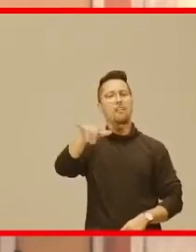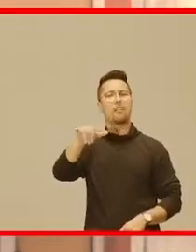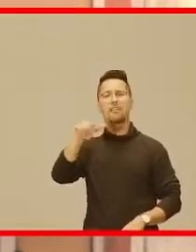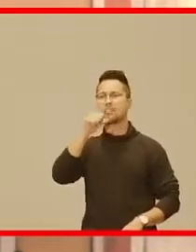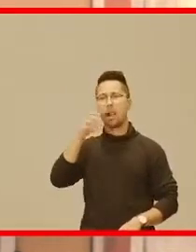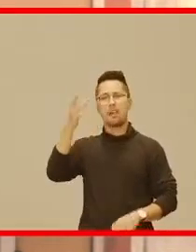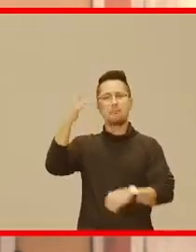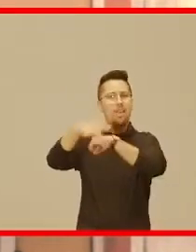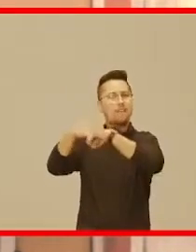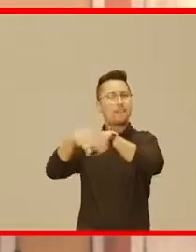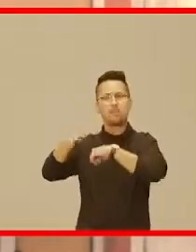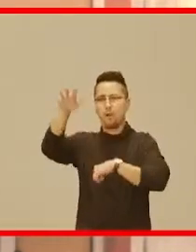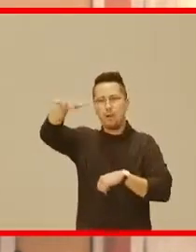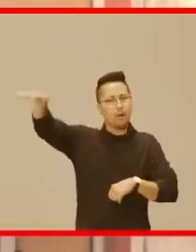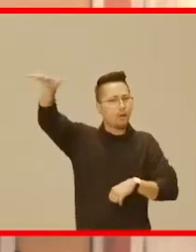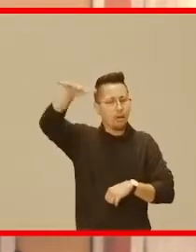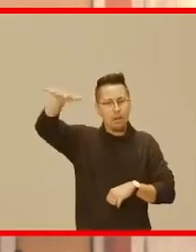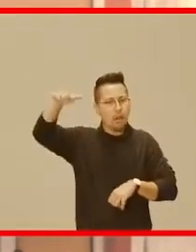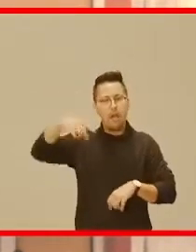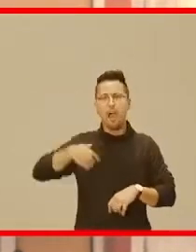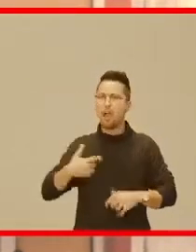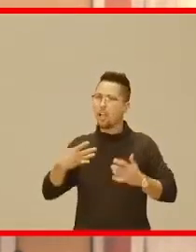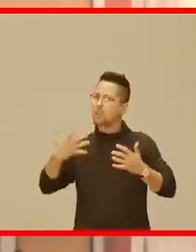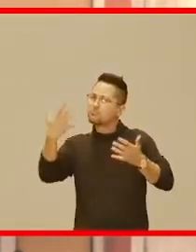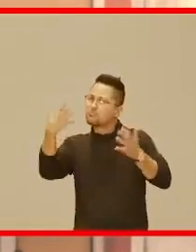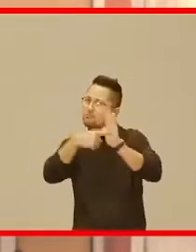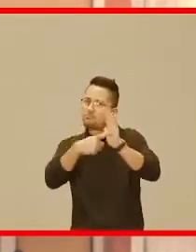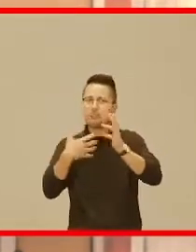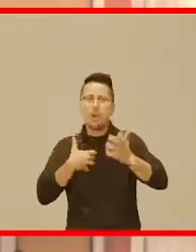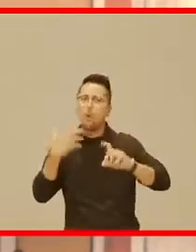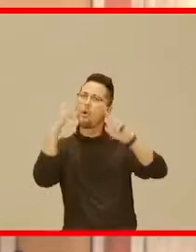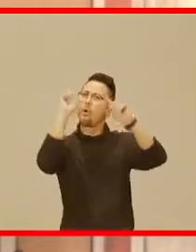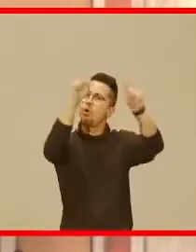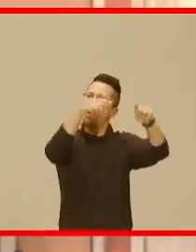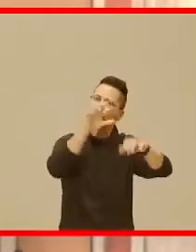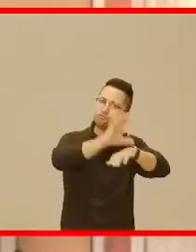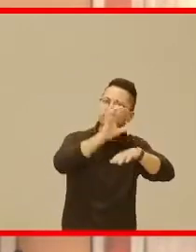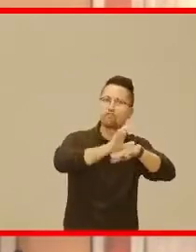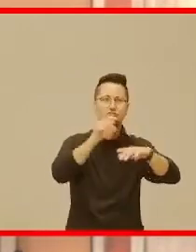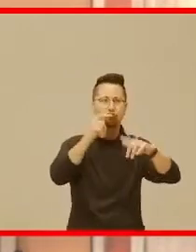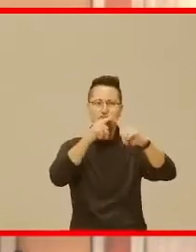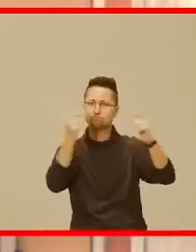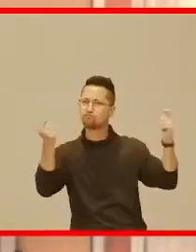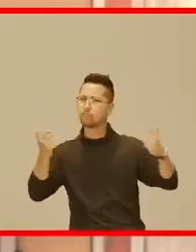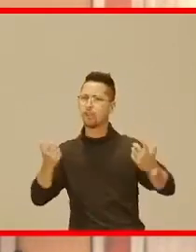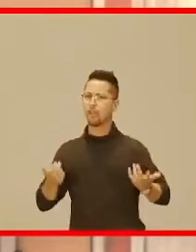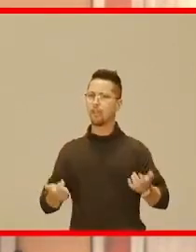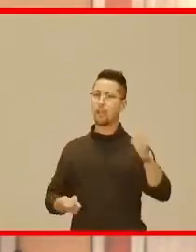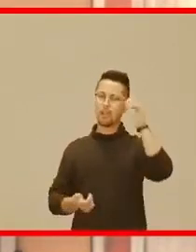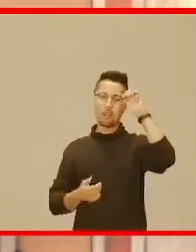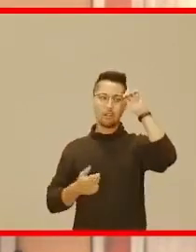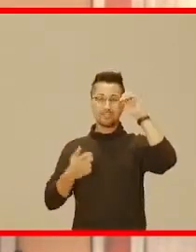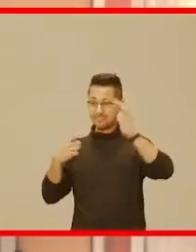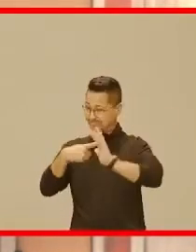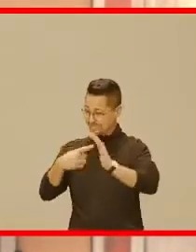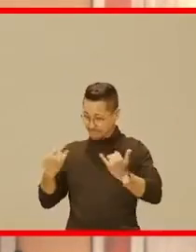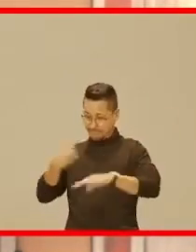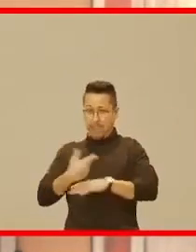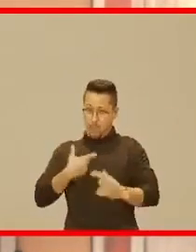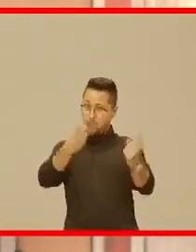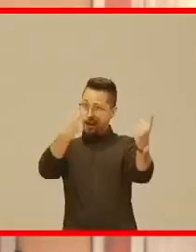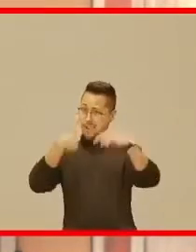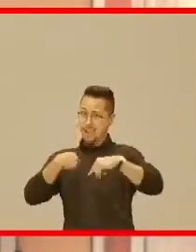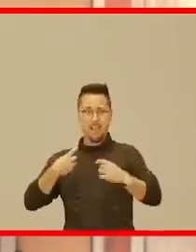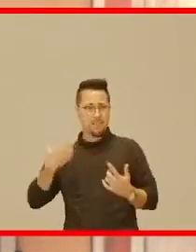ride on, even to go to church and stuff like that, and to come here because I was late, because train